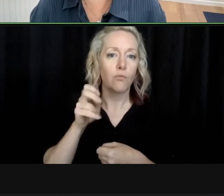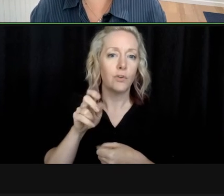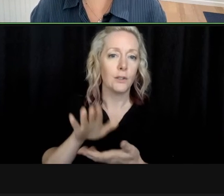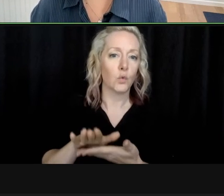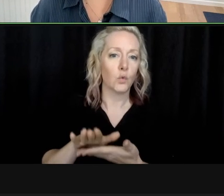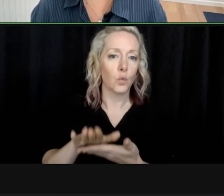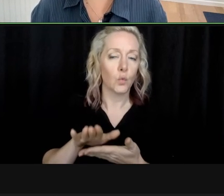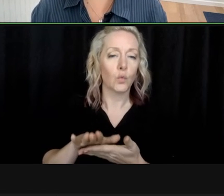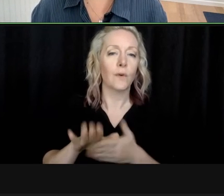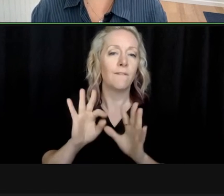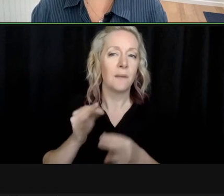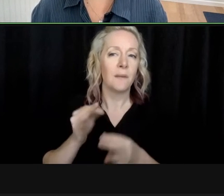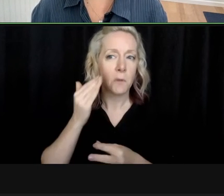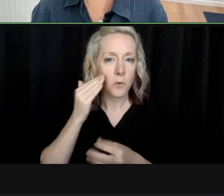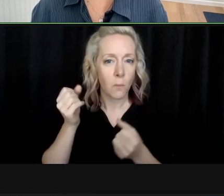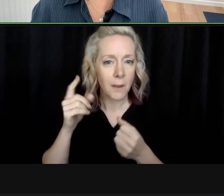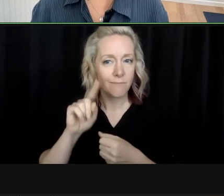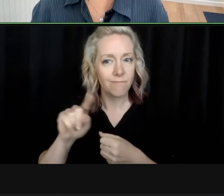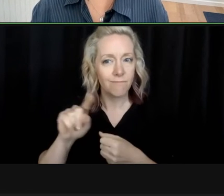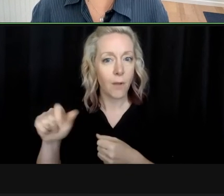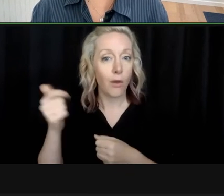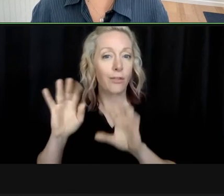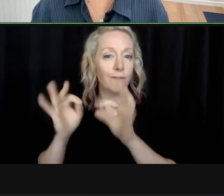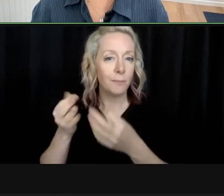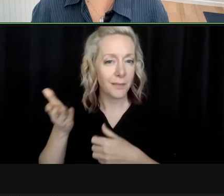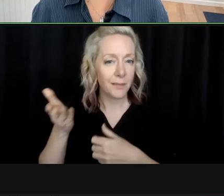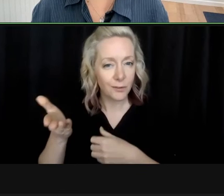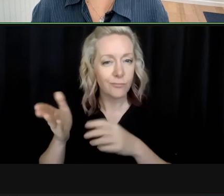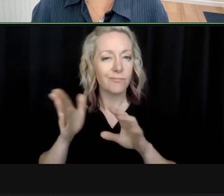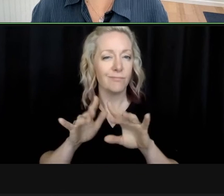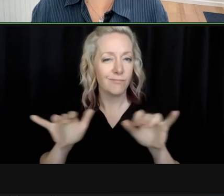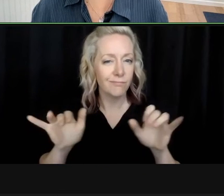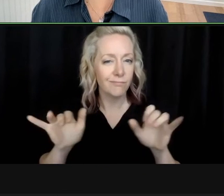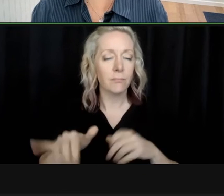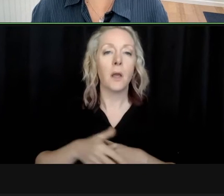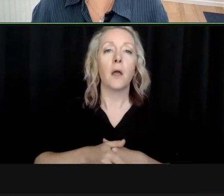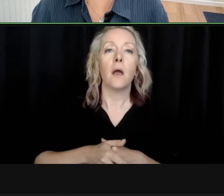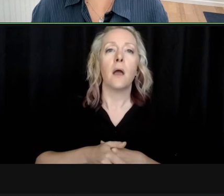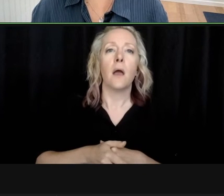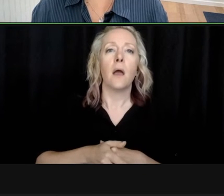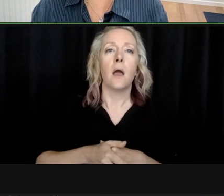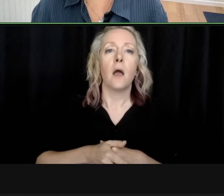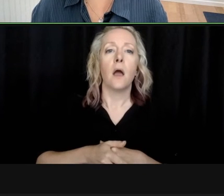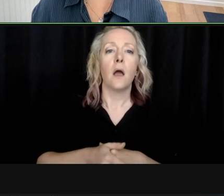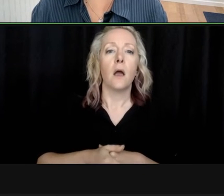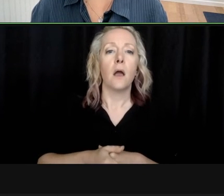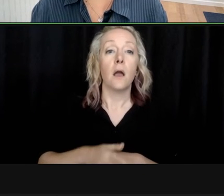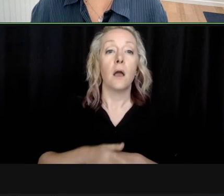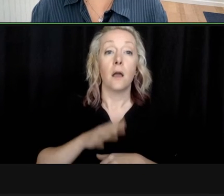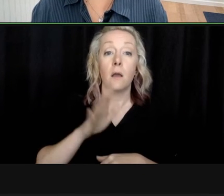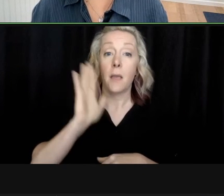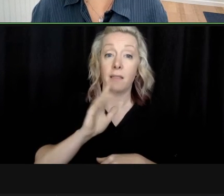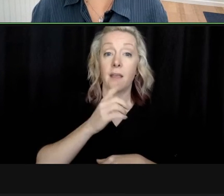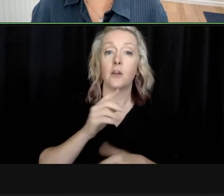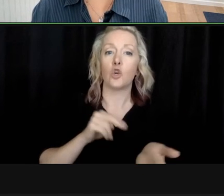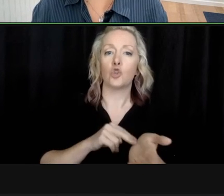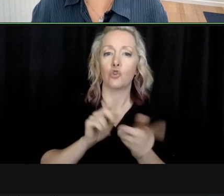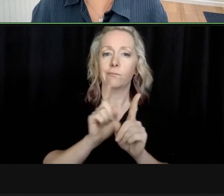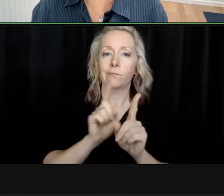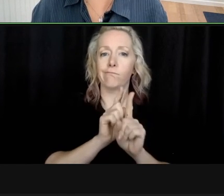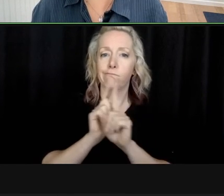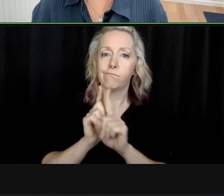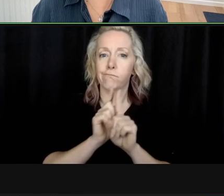at the school. Um, she had, at that point, a nurse went to school with her, and then she also